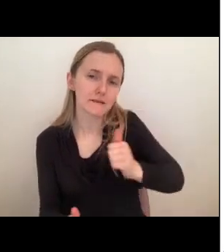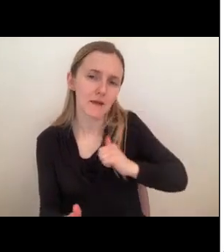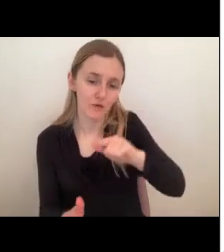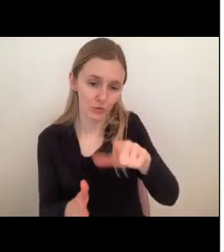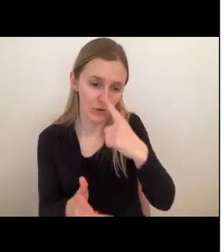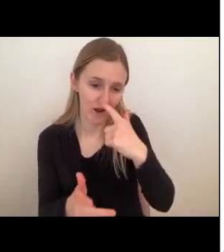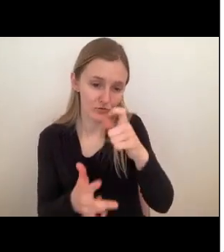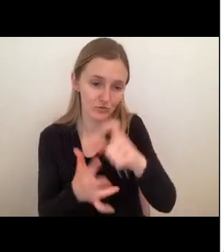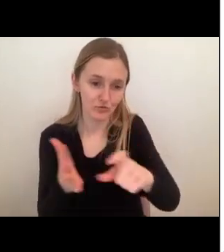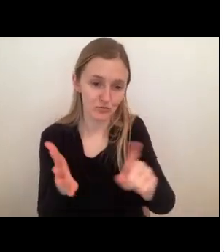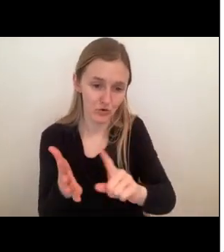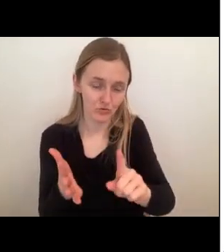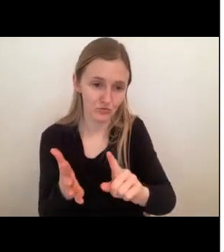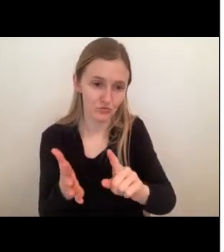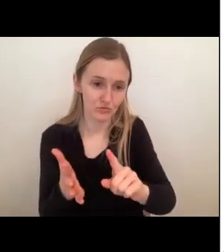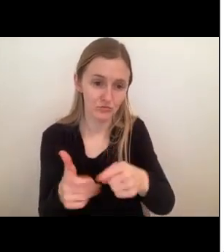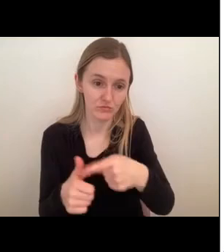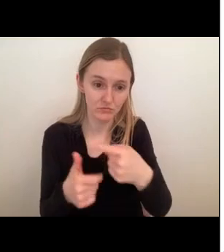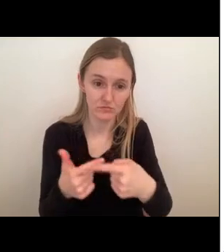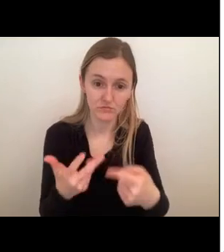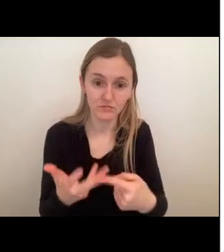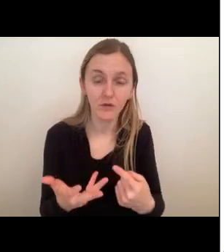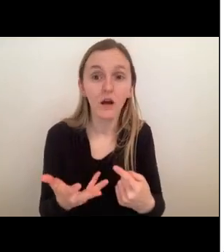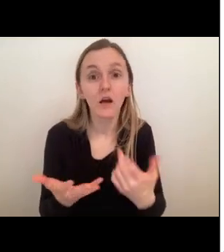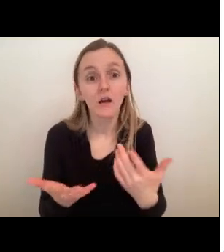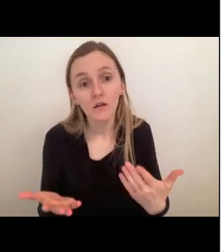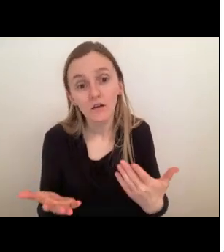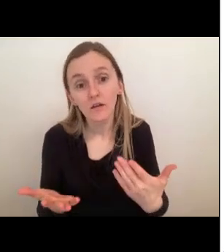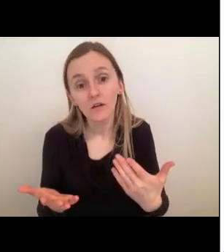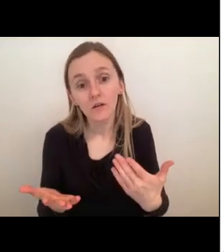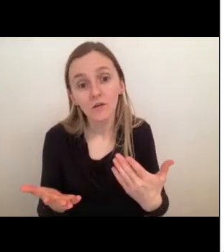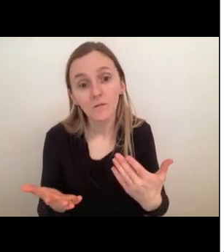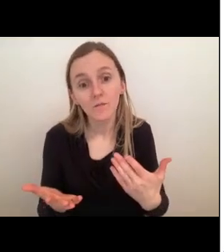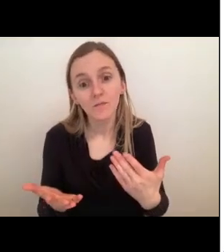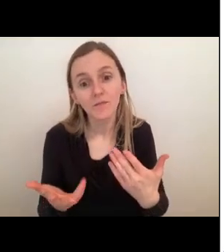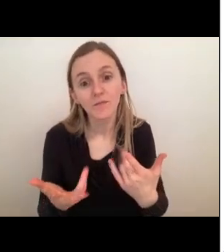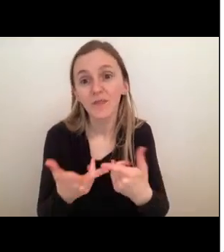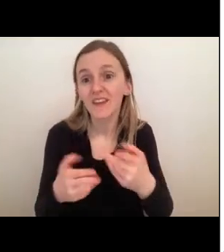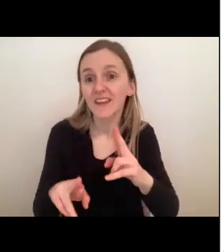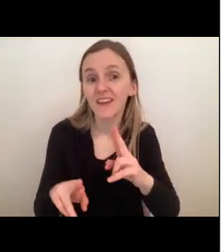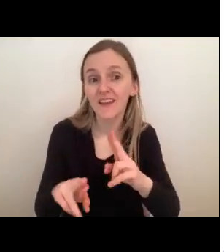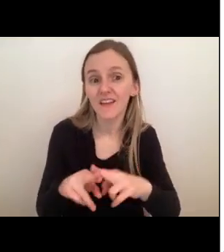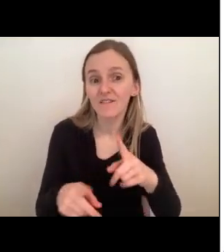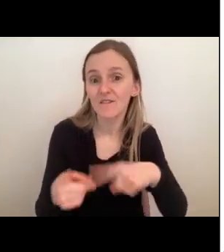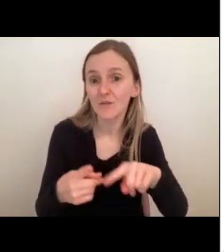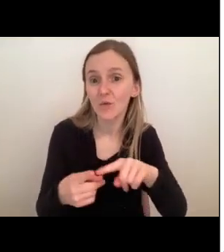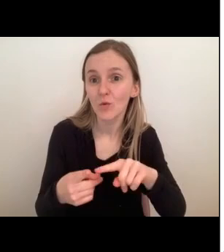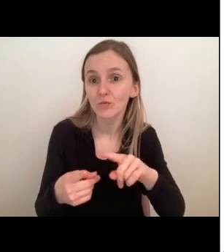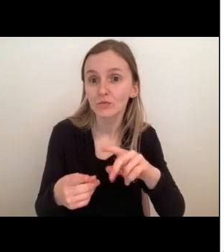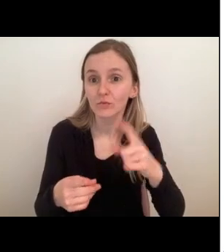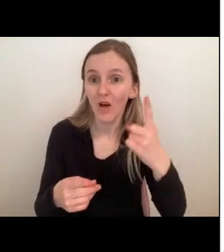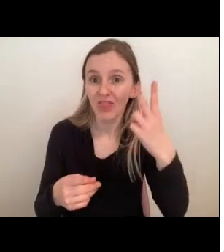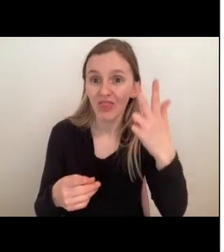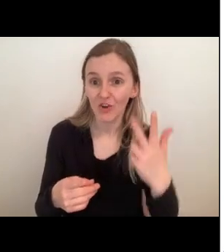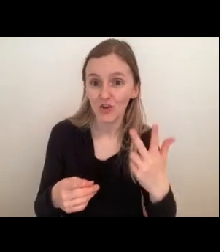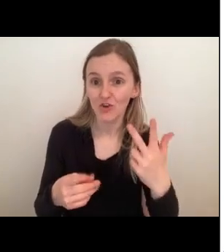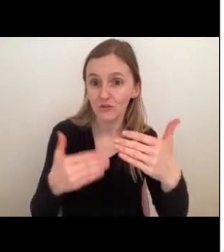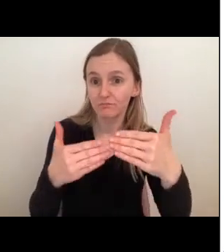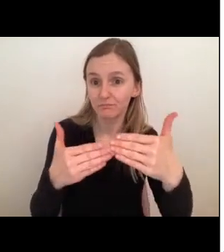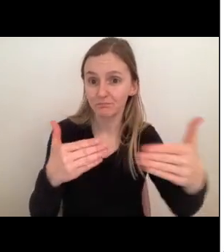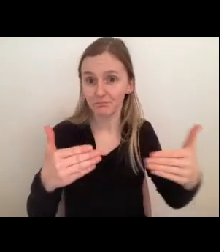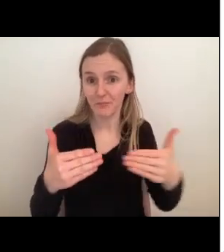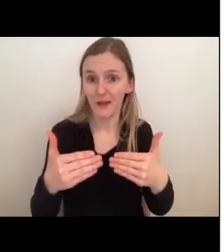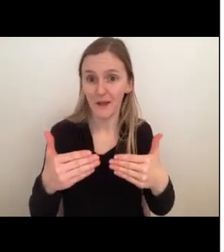they are, if those skills are a third behind in their development, are we actually seeing